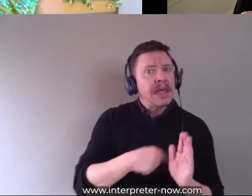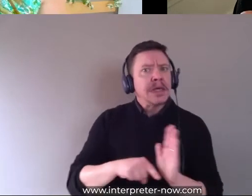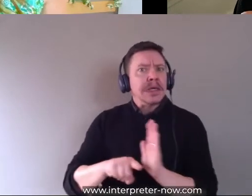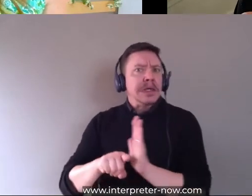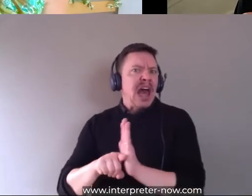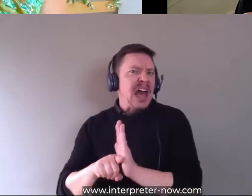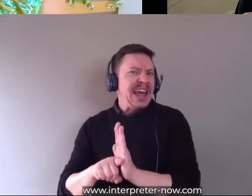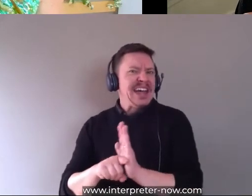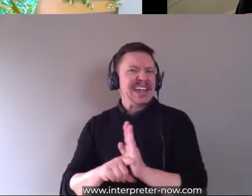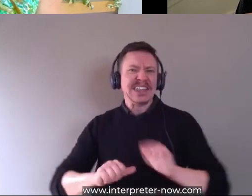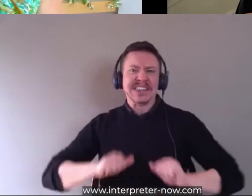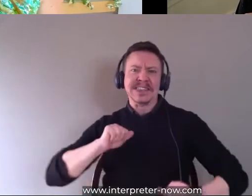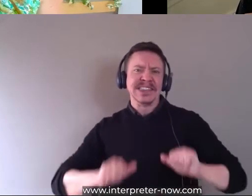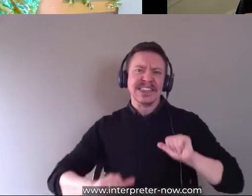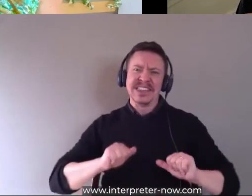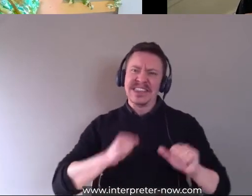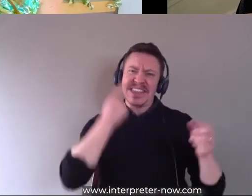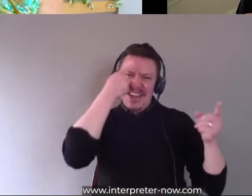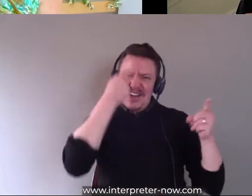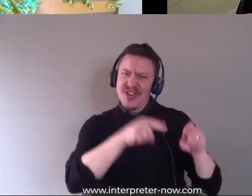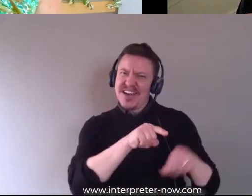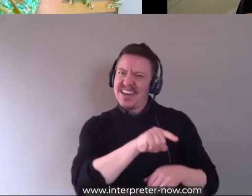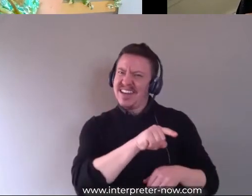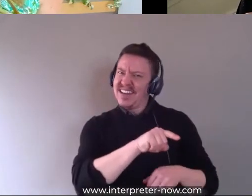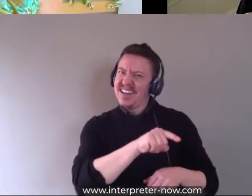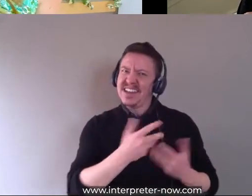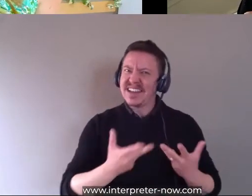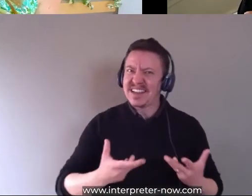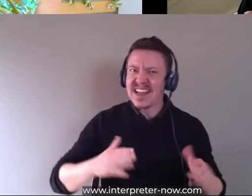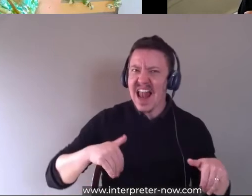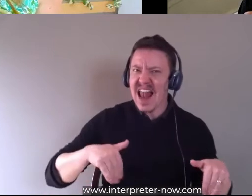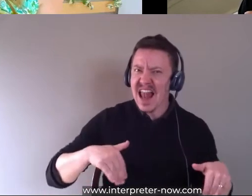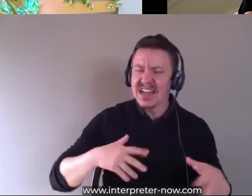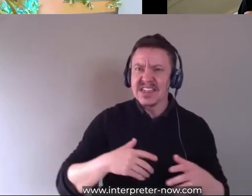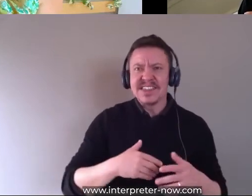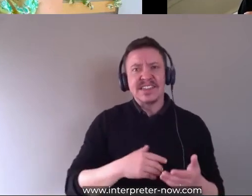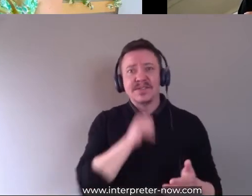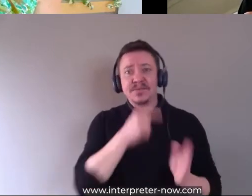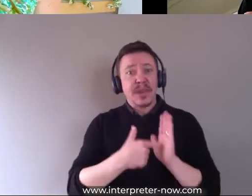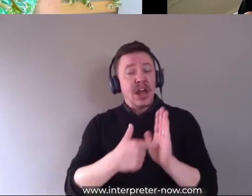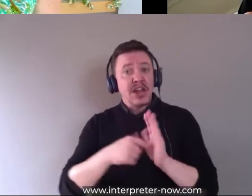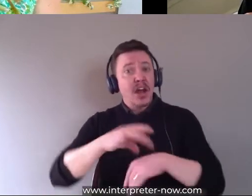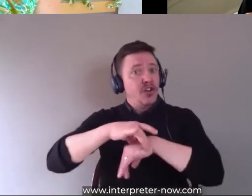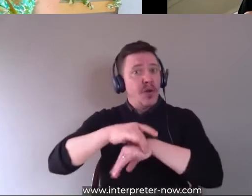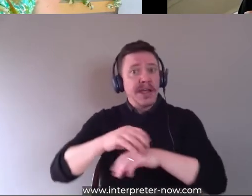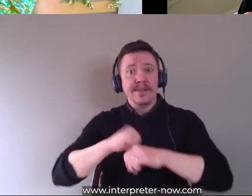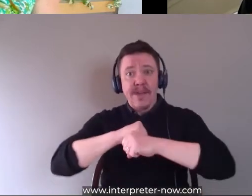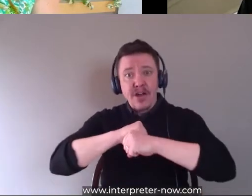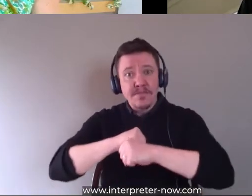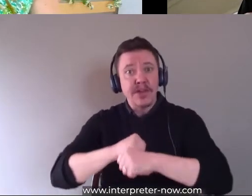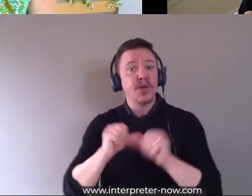I'm not sure yet and it's definitely not showing environmental sustainability or